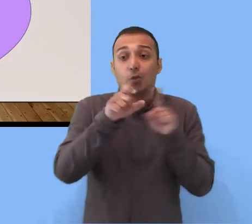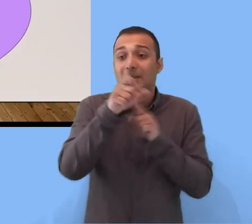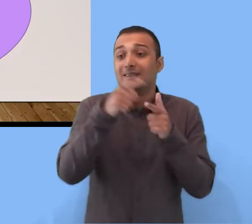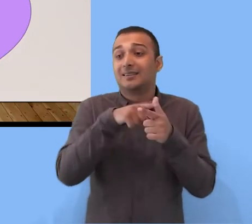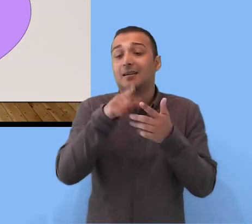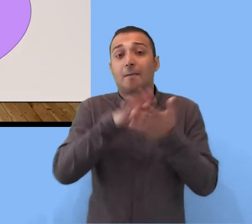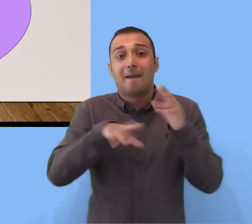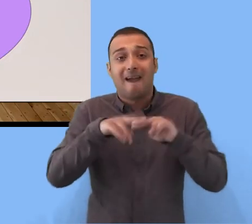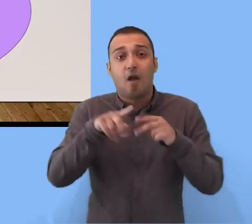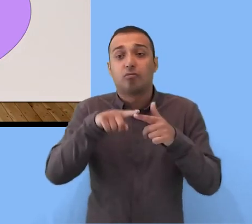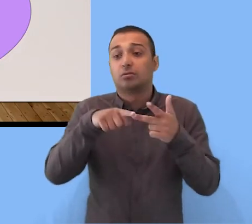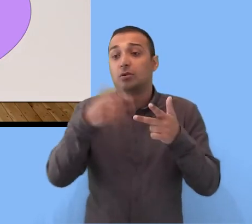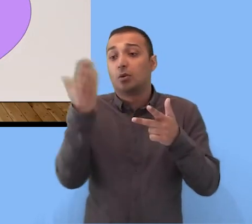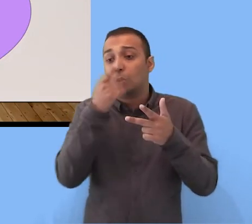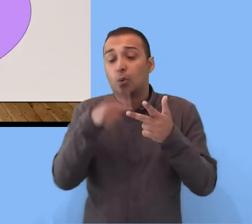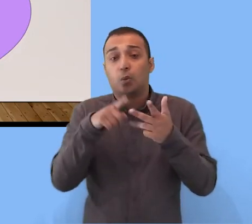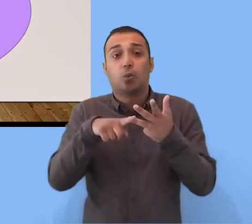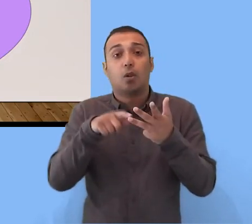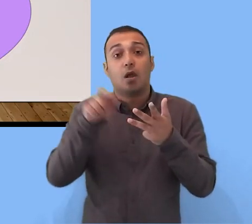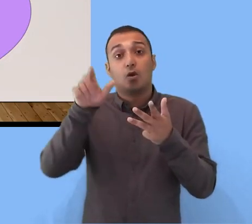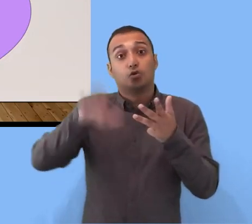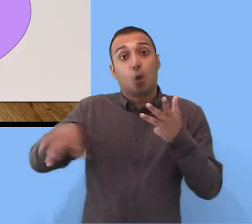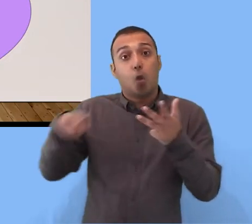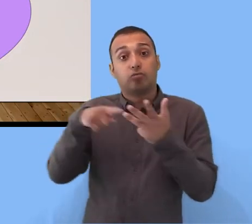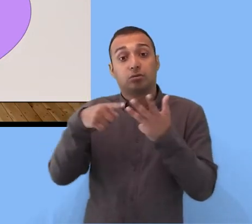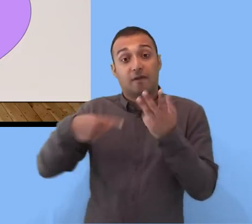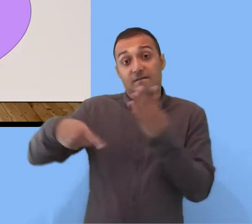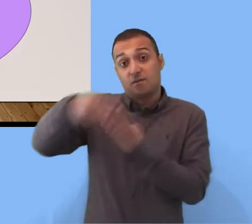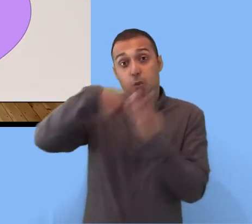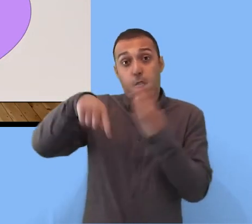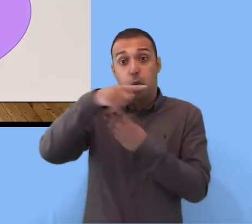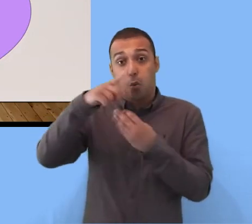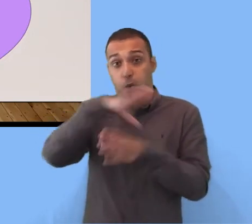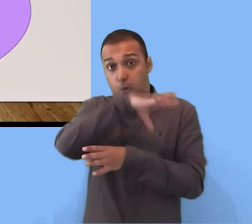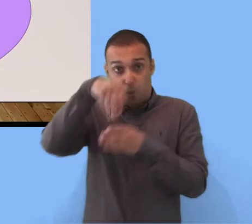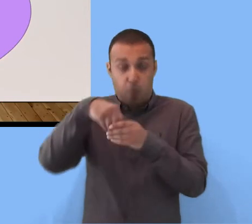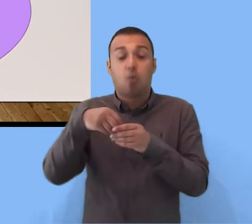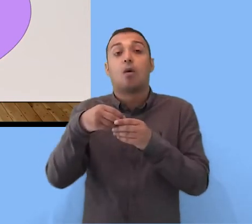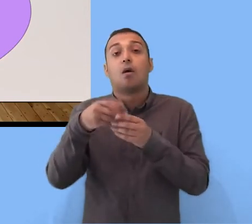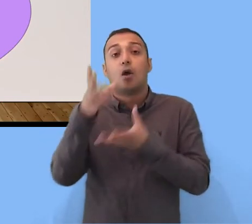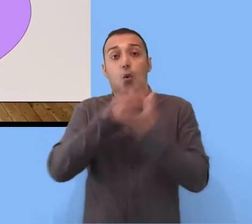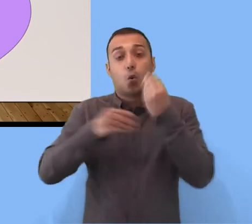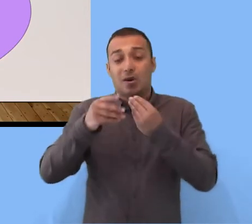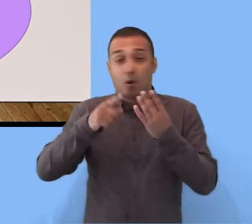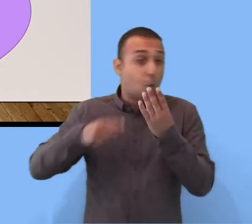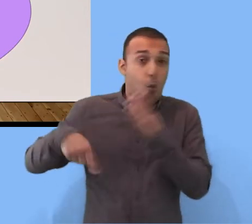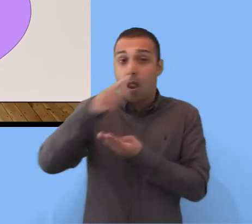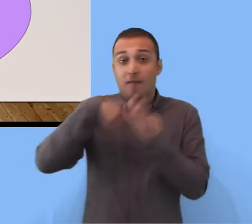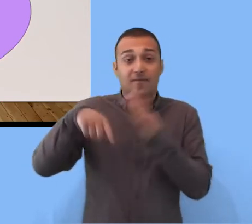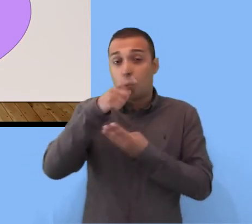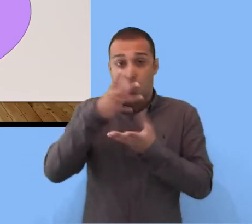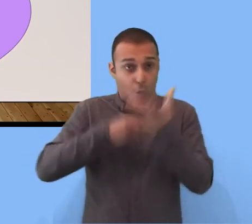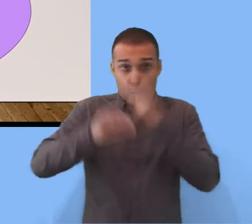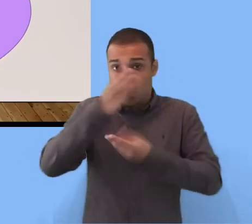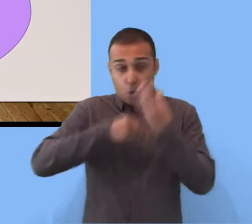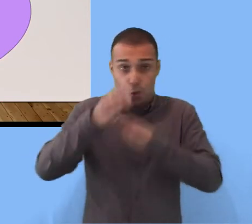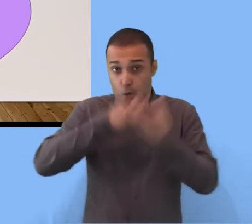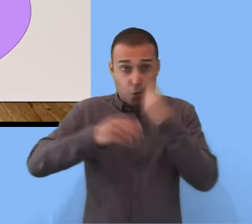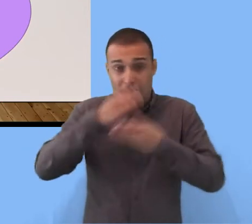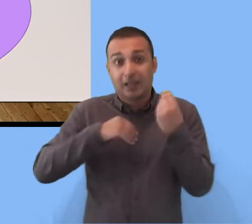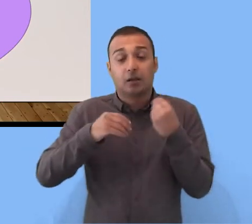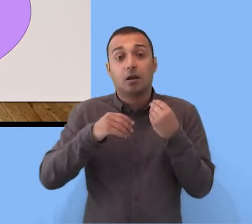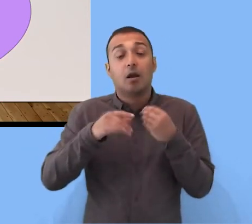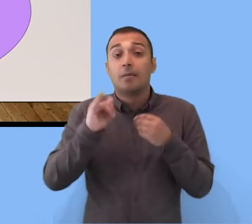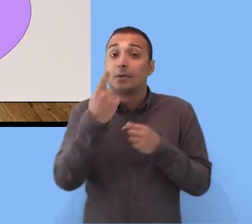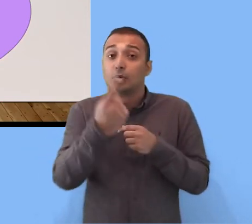staff learning. If you've taken time out from your duties as a teacher or an assistant today, do the parents